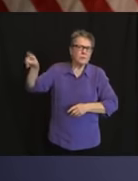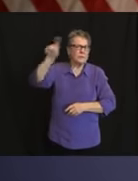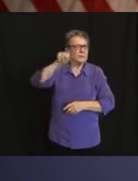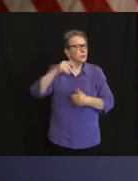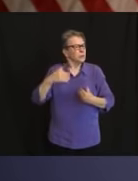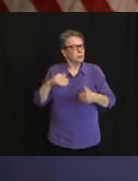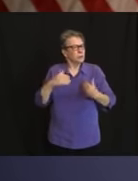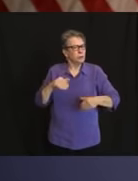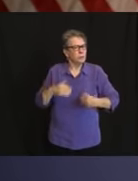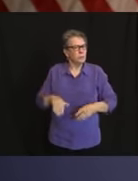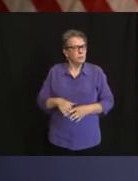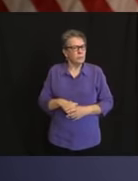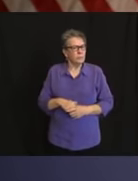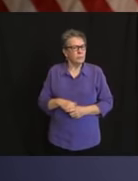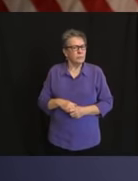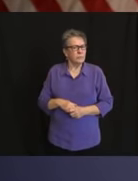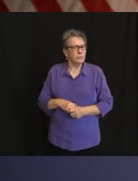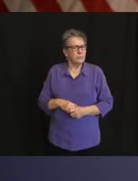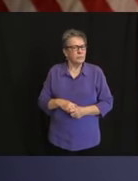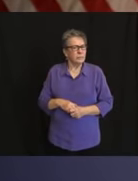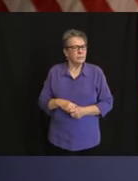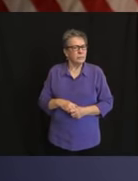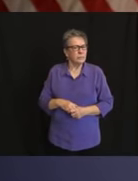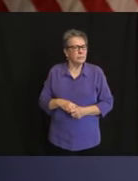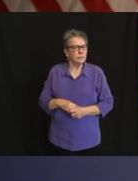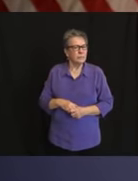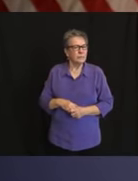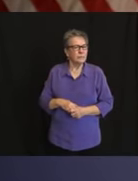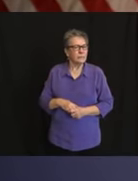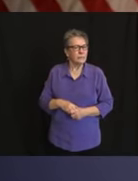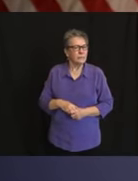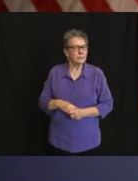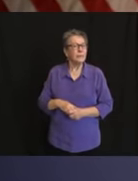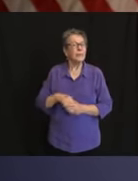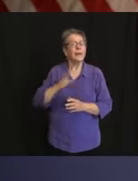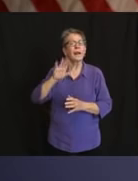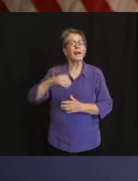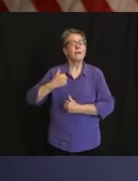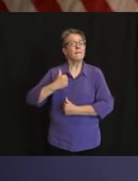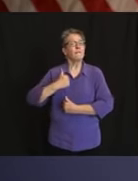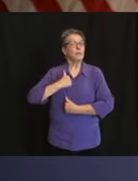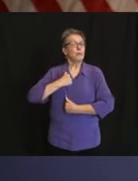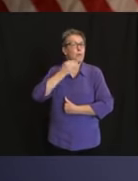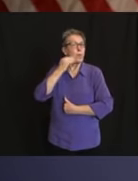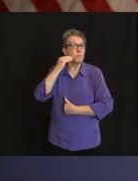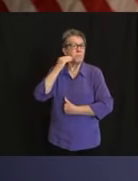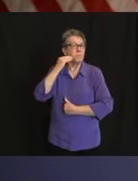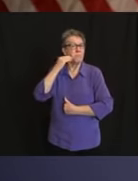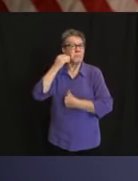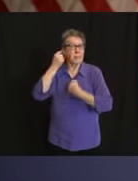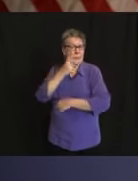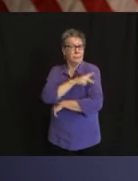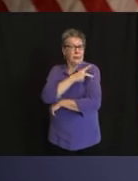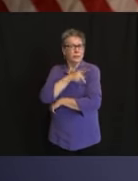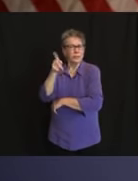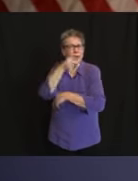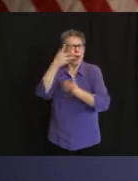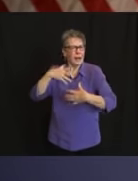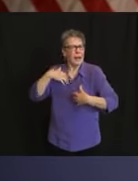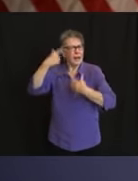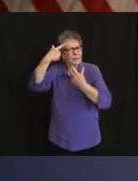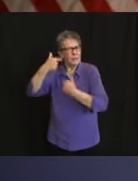souls challenging dementia, Alzheimer's, etc., you've got that on a regular day. You've got that reality. You add